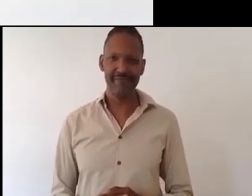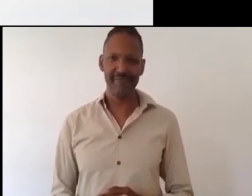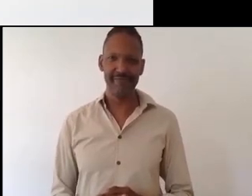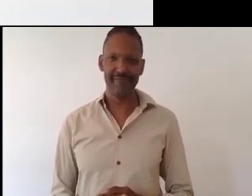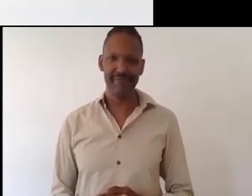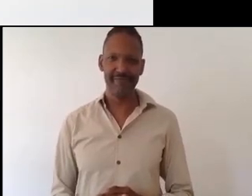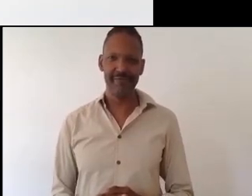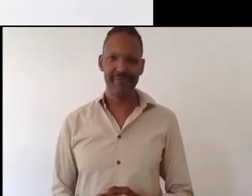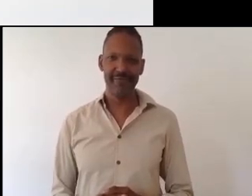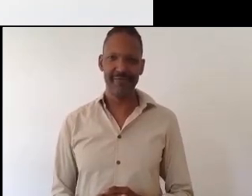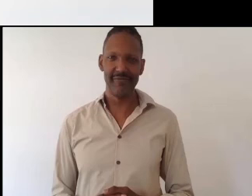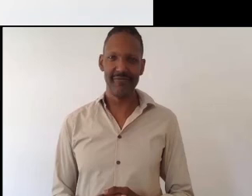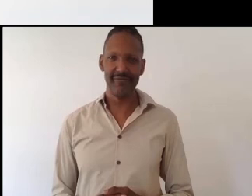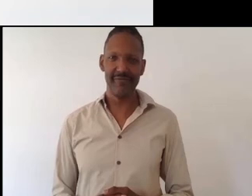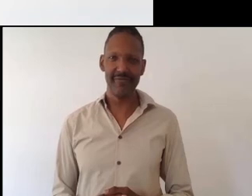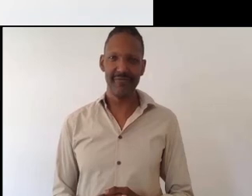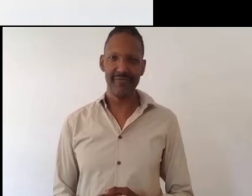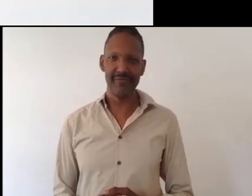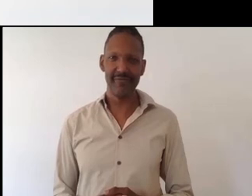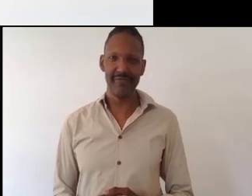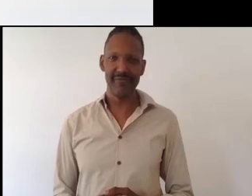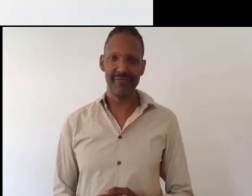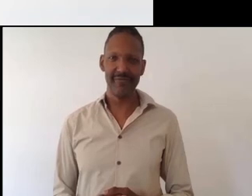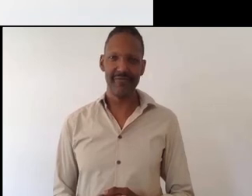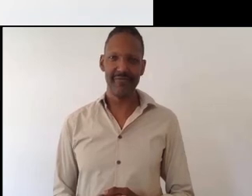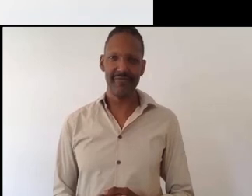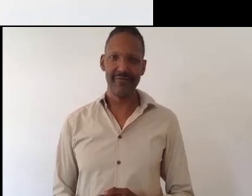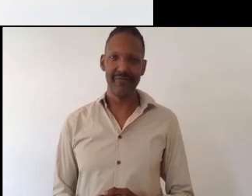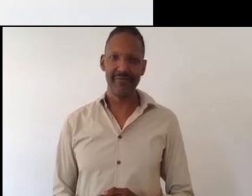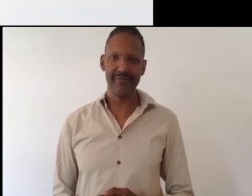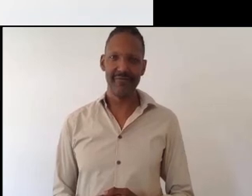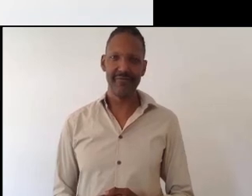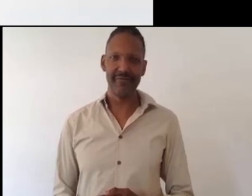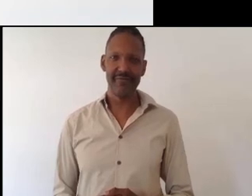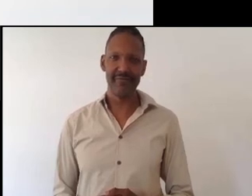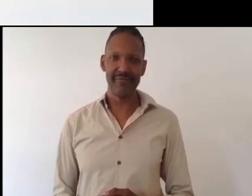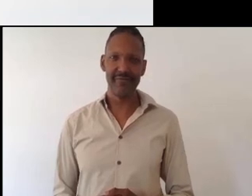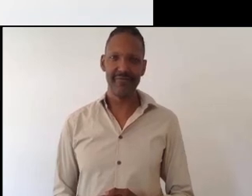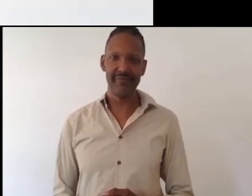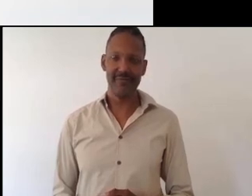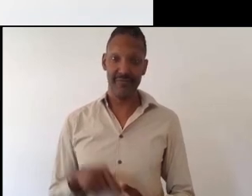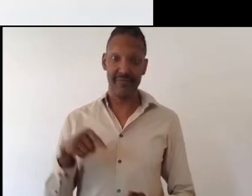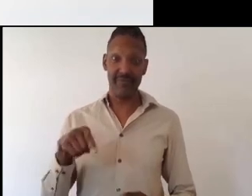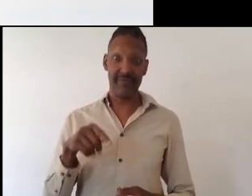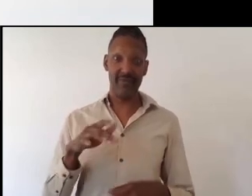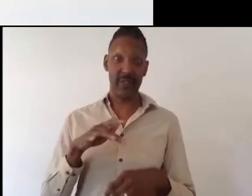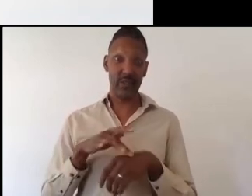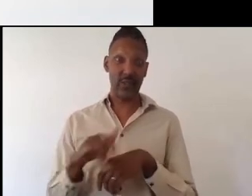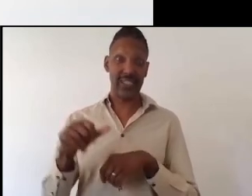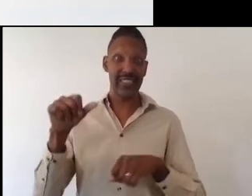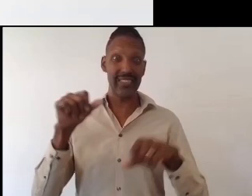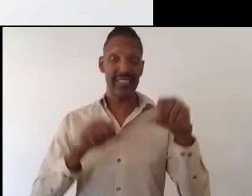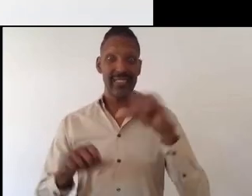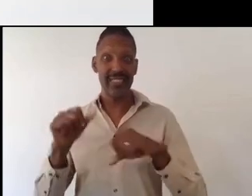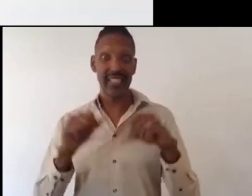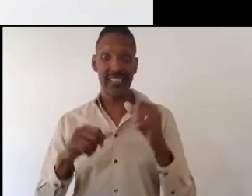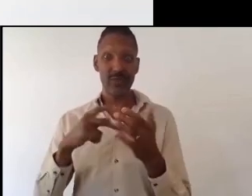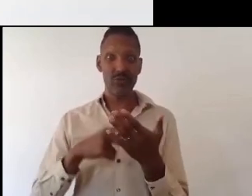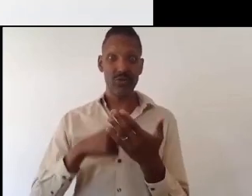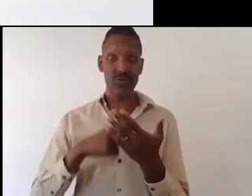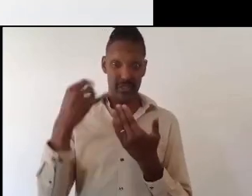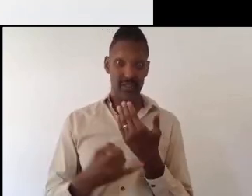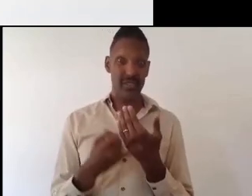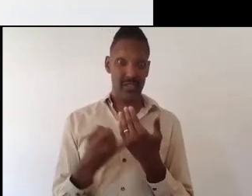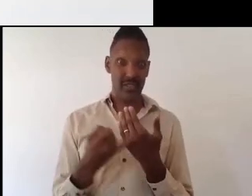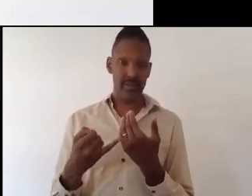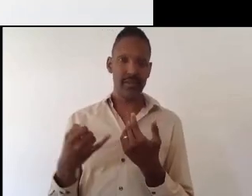We are involved in doing this work in a number of centers across the country. We're part of